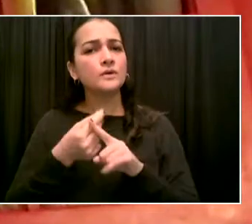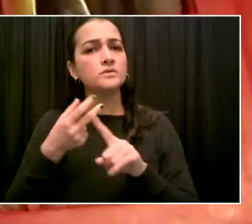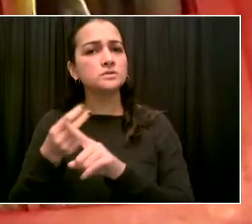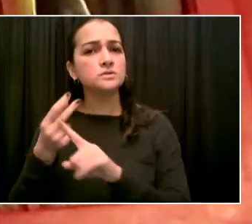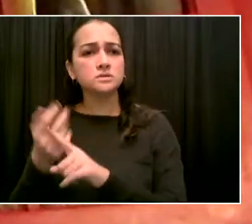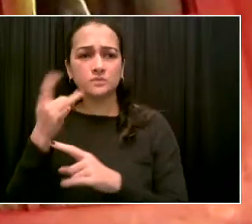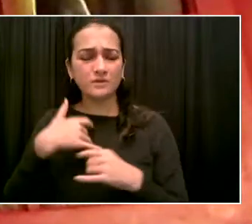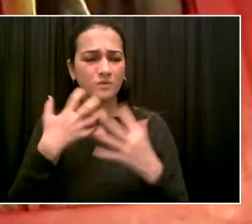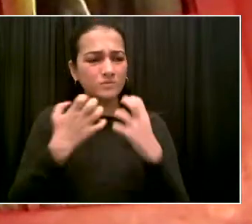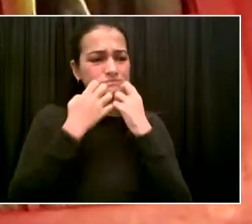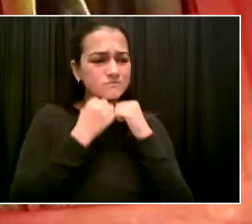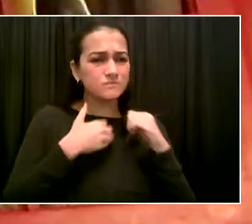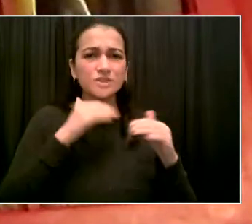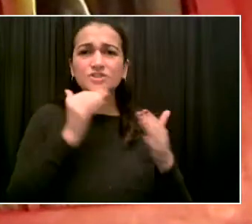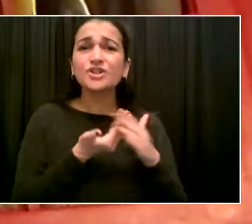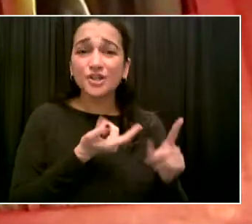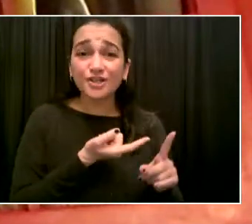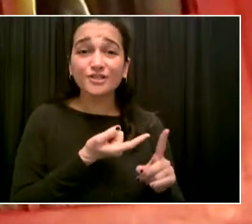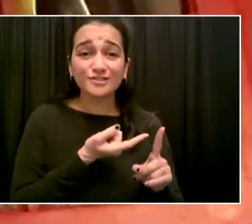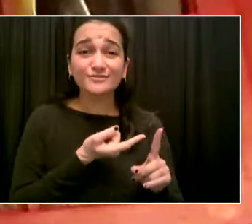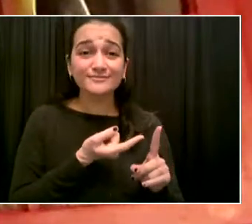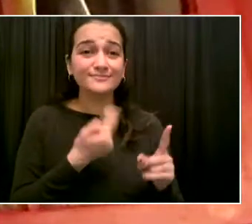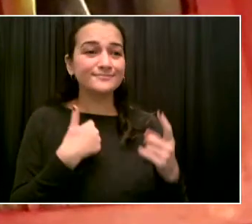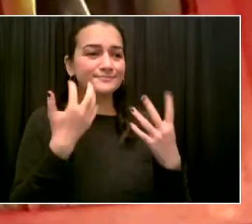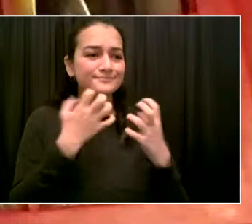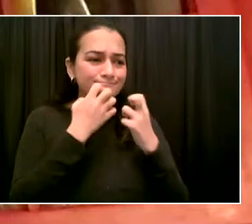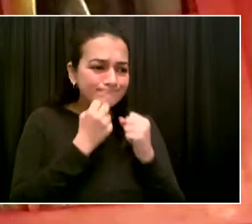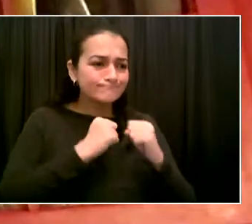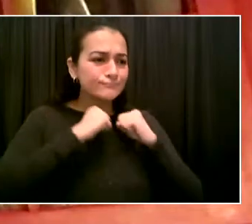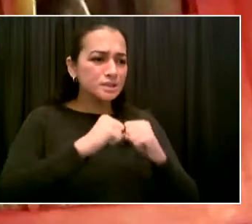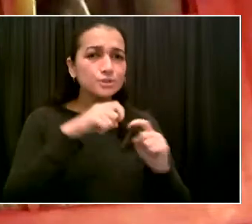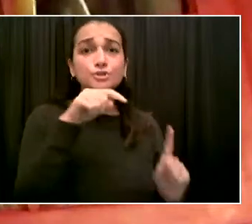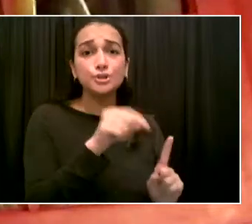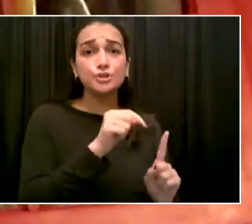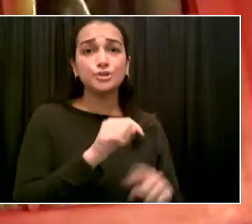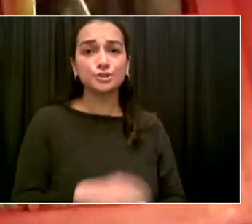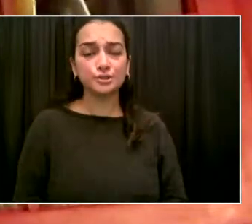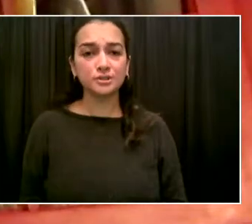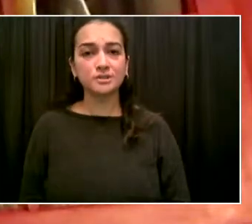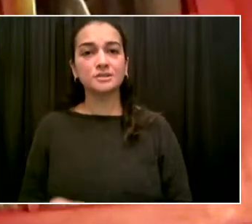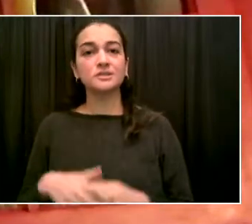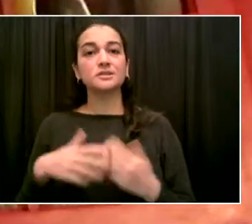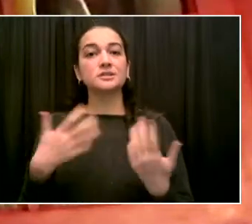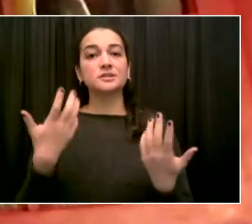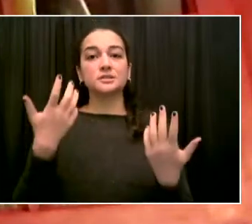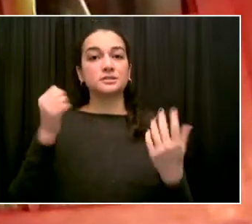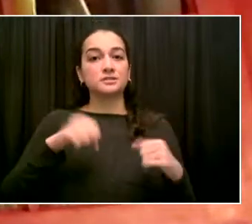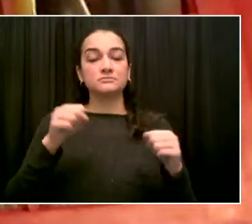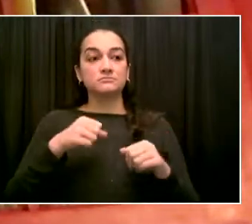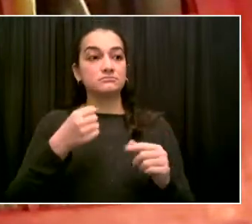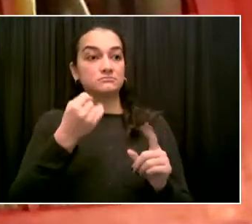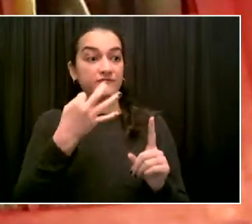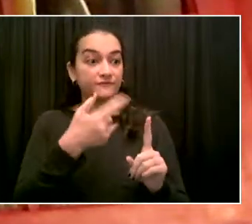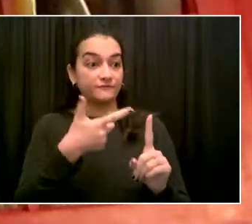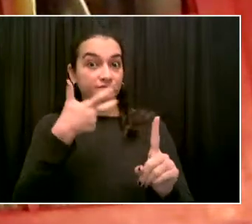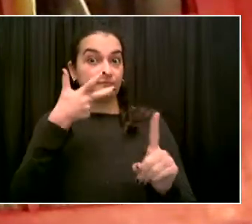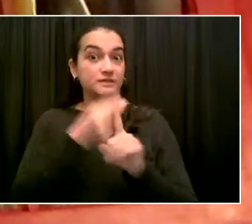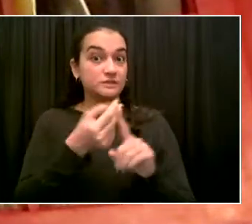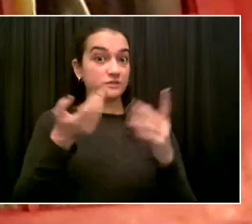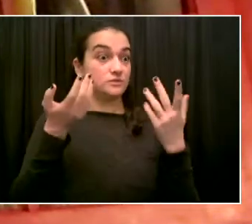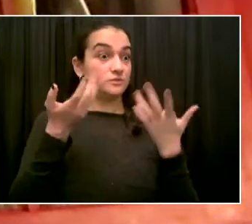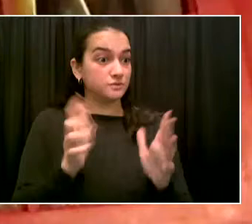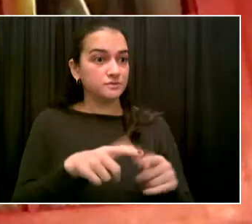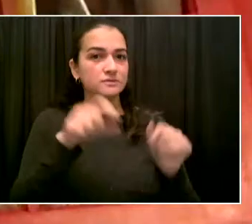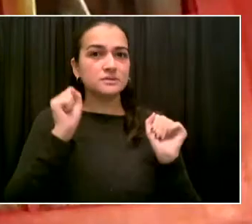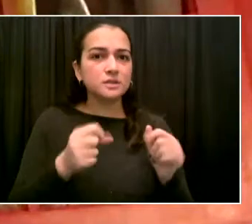It will open up a world of possibilities for her. And it'll protect her family